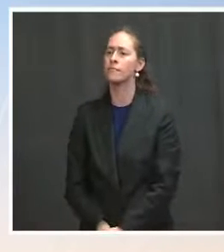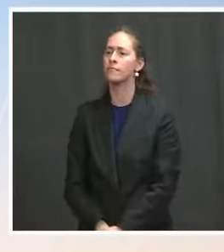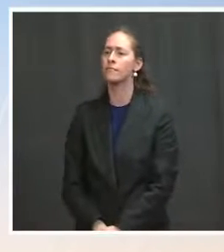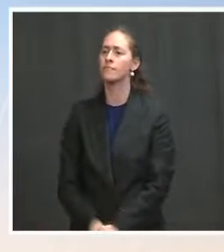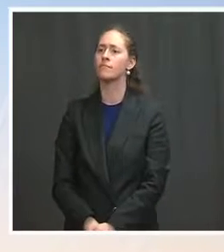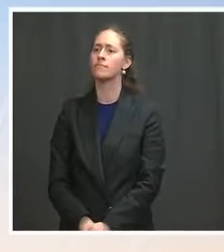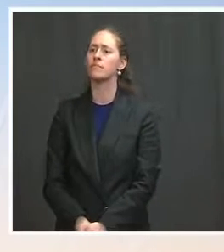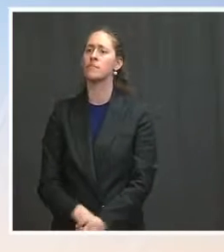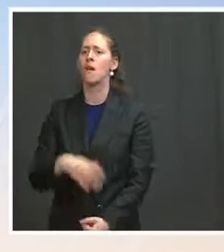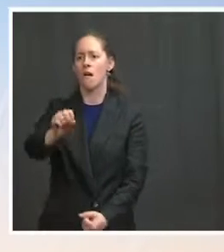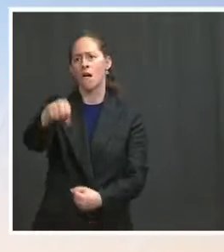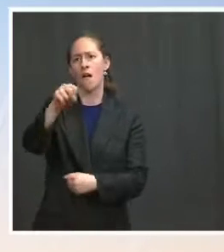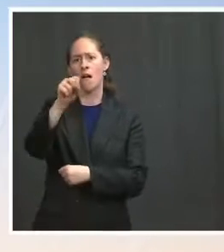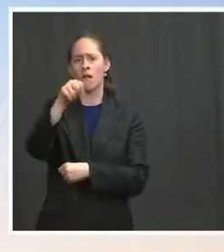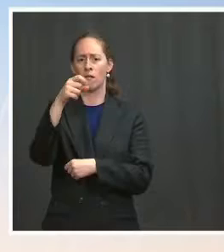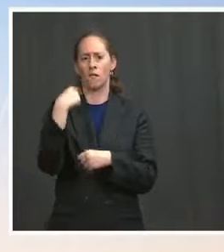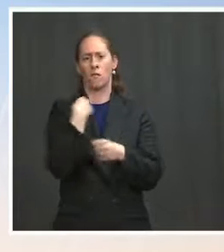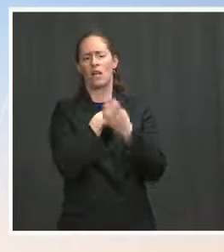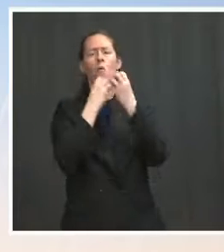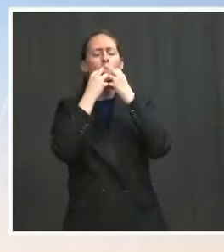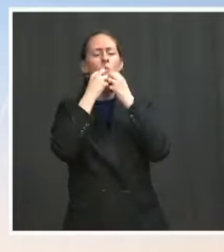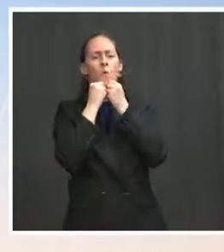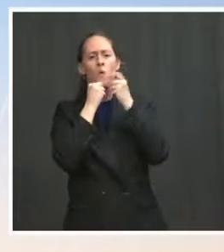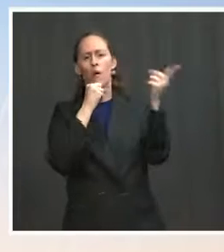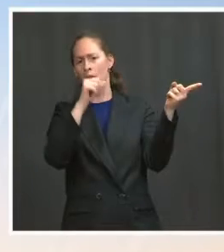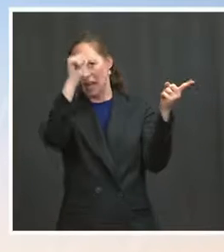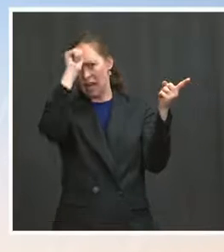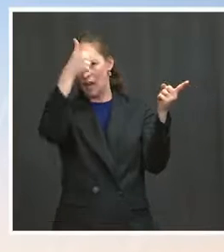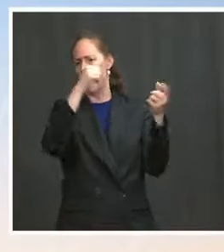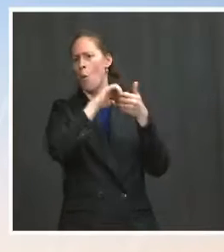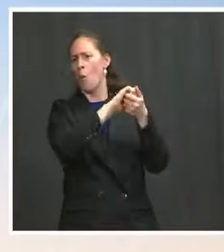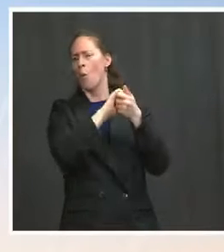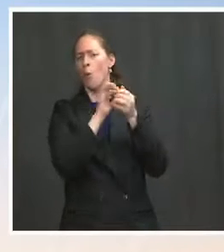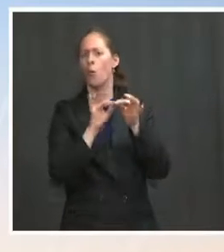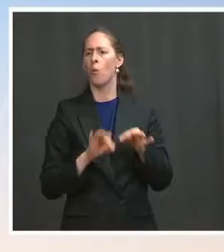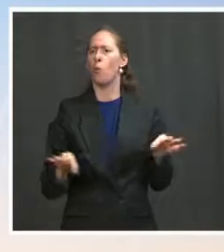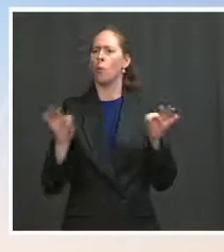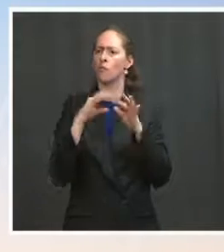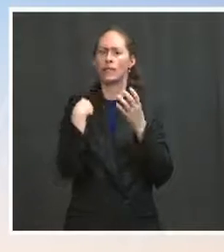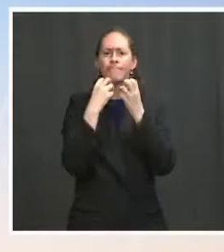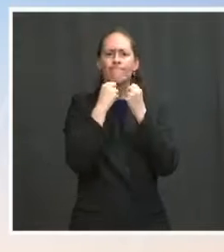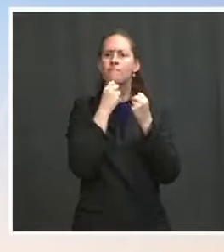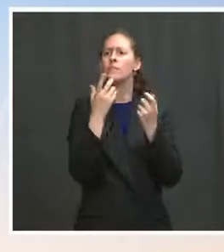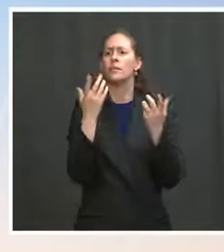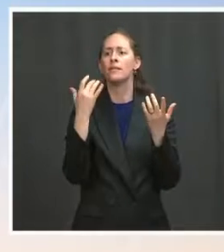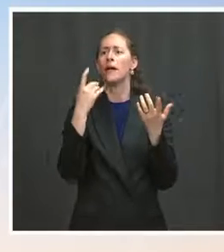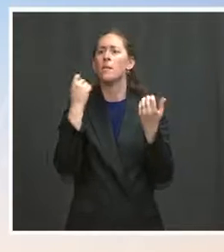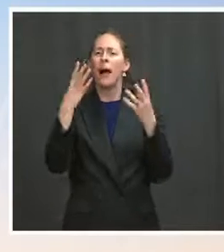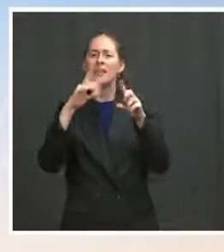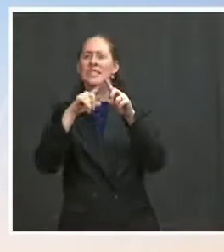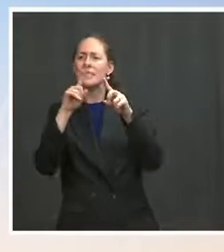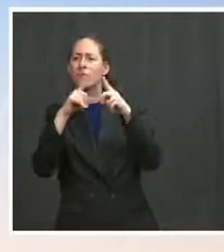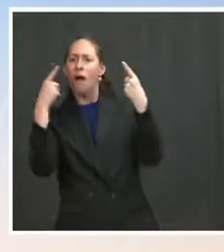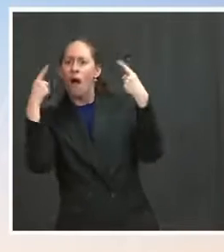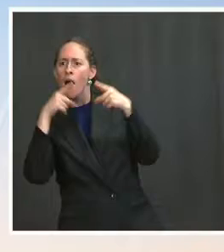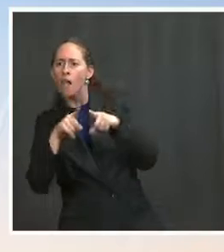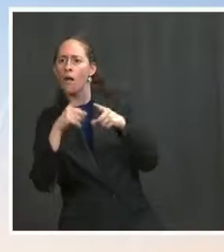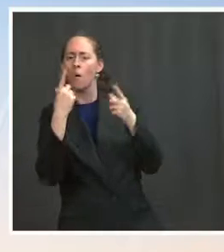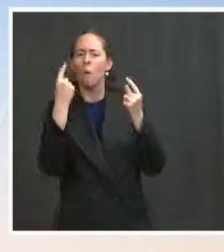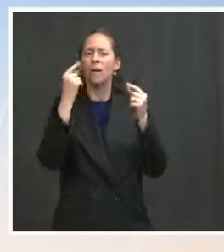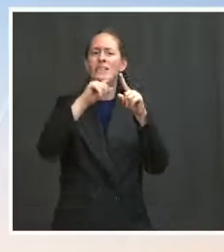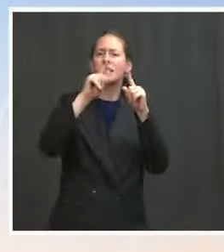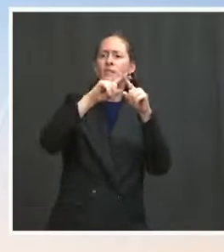partner to the United States in the region and globally, and we work with India on a range of issues, as you well know, economic, strategic,